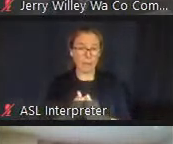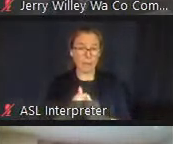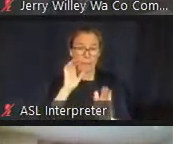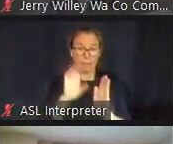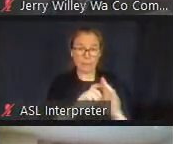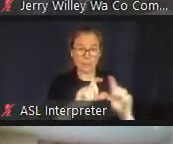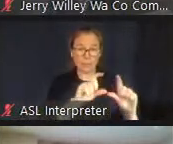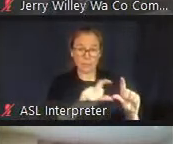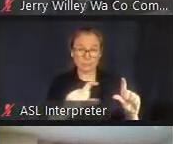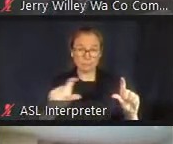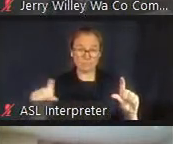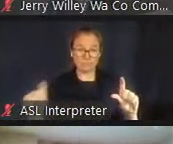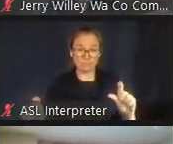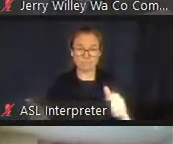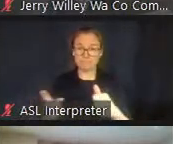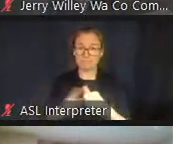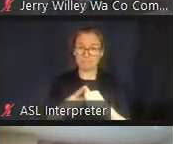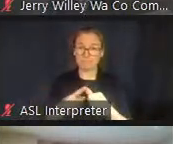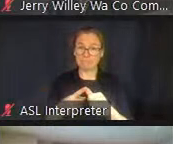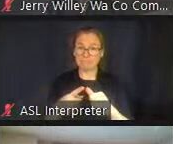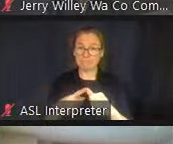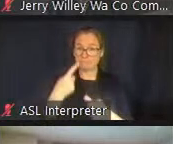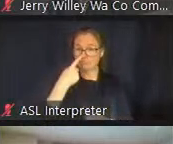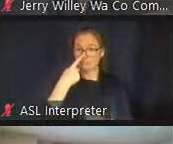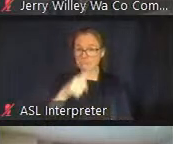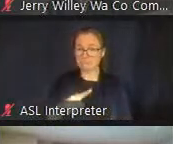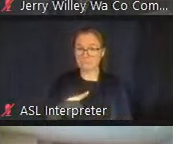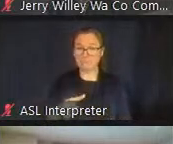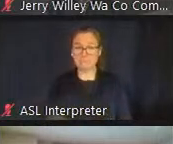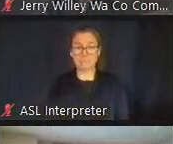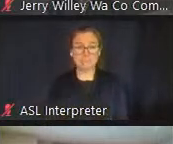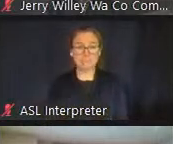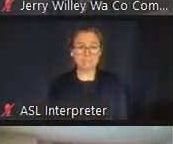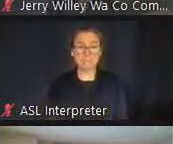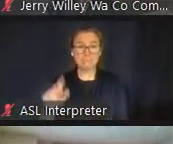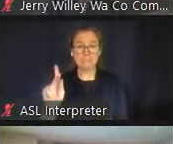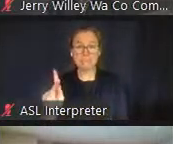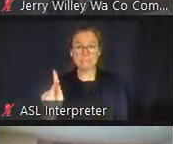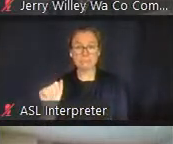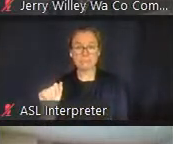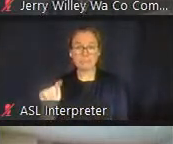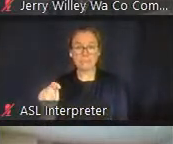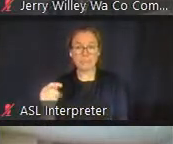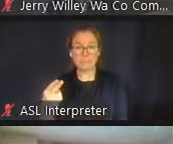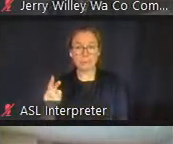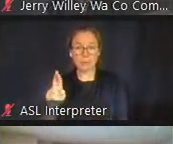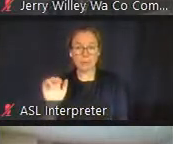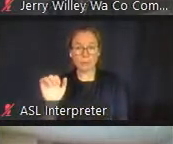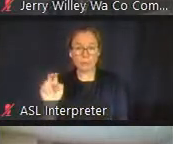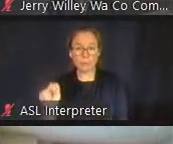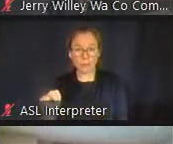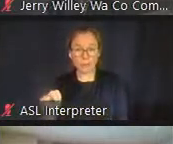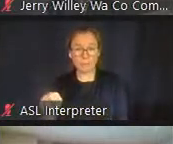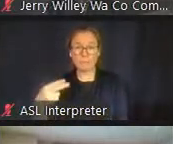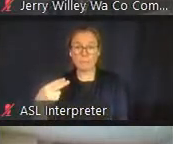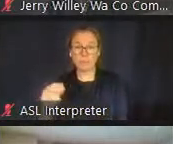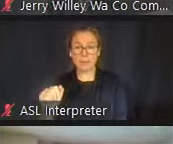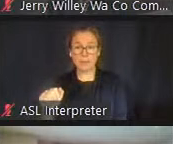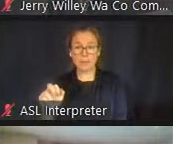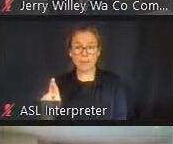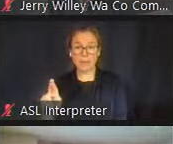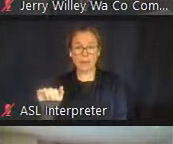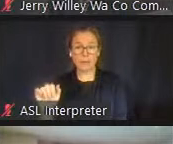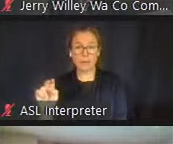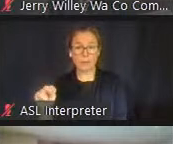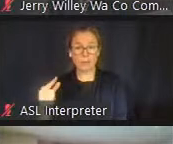So if I could please have Chair Catherine Harrington start the introductions. Go right ahead. Thank